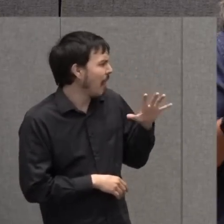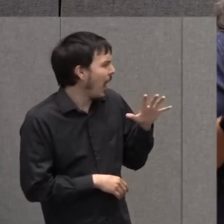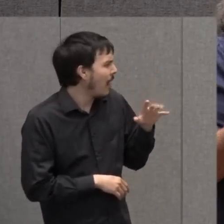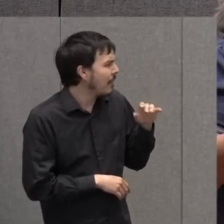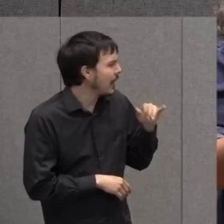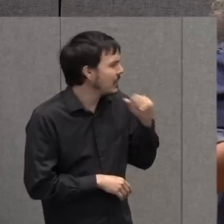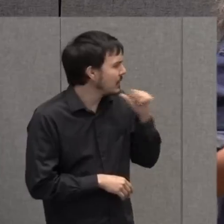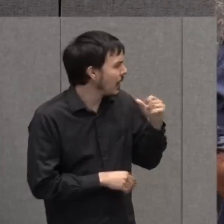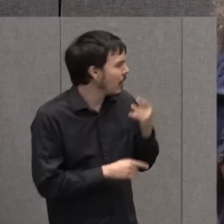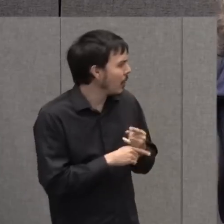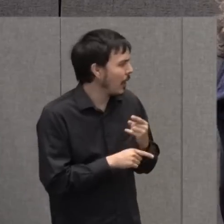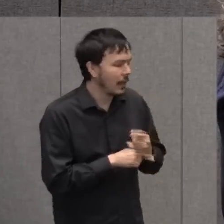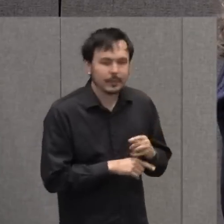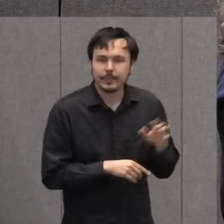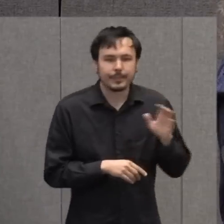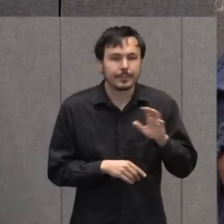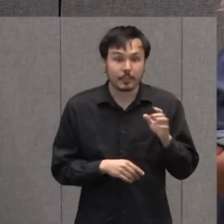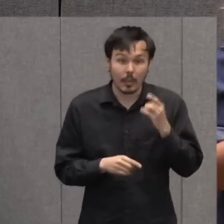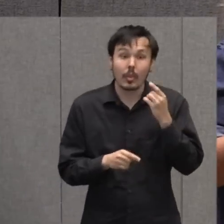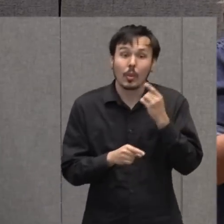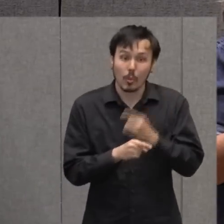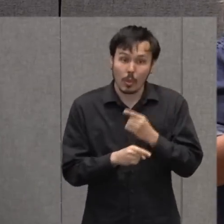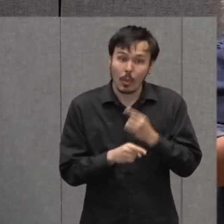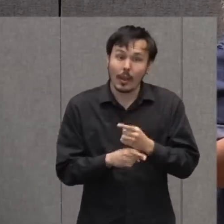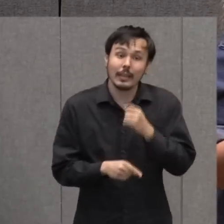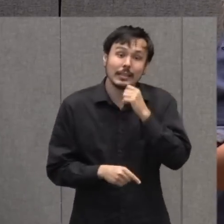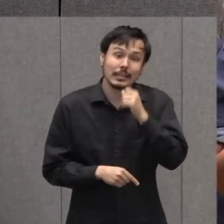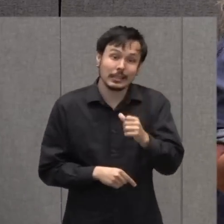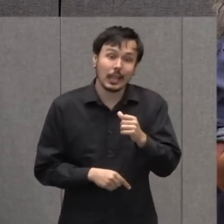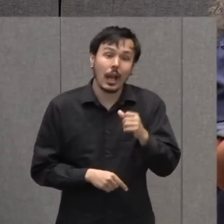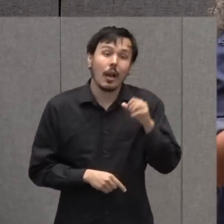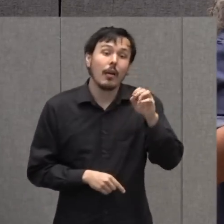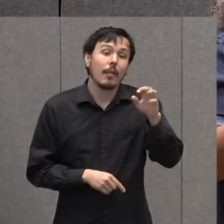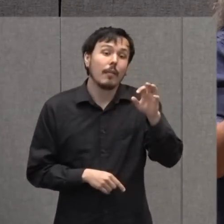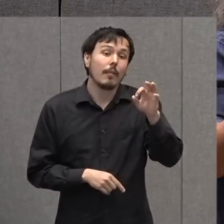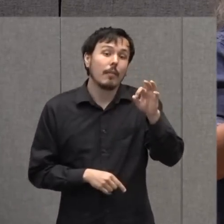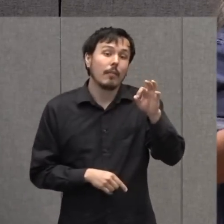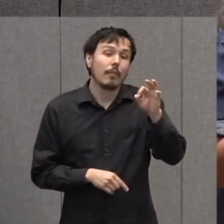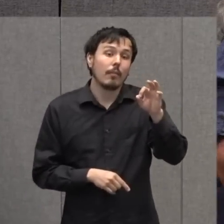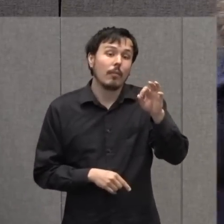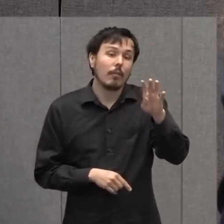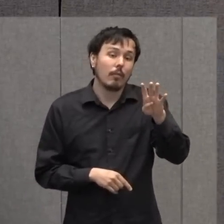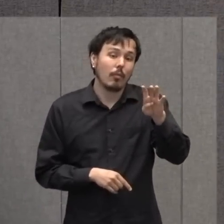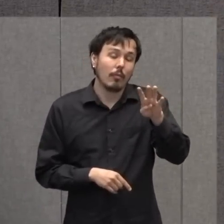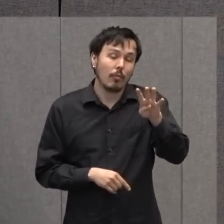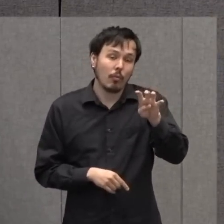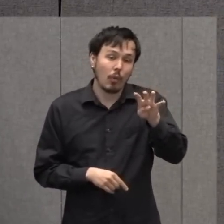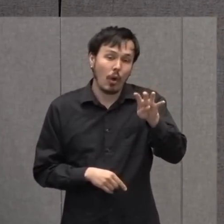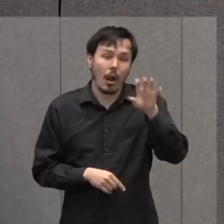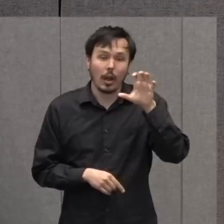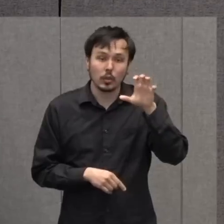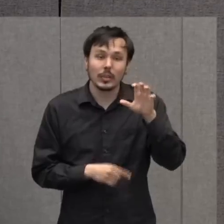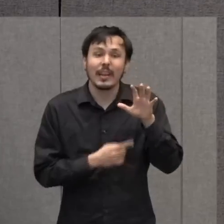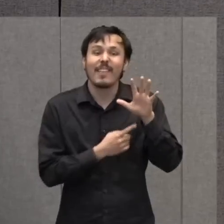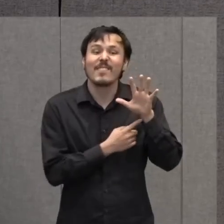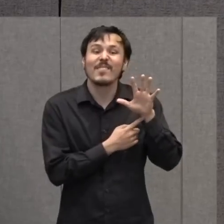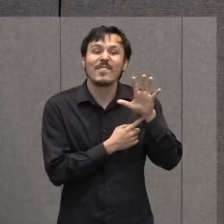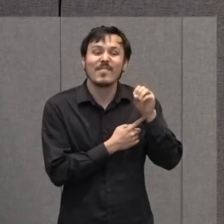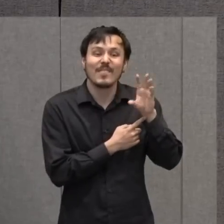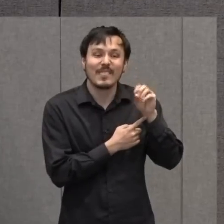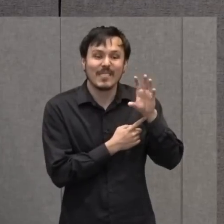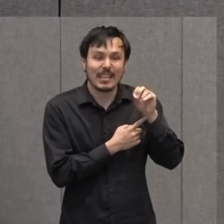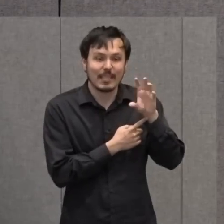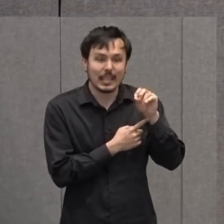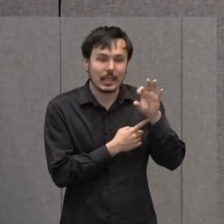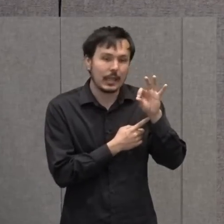would be, yeah, 405 is a totally different number than 450. That 5 is in the 50 tens place. So it's 50. Let's